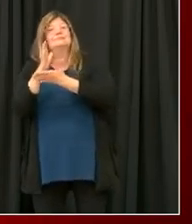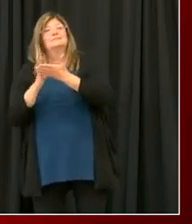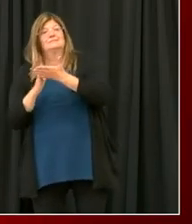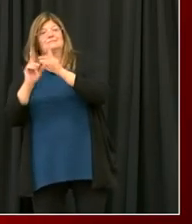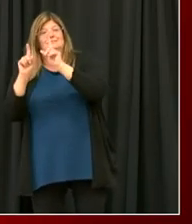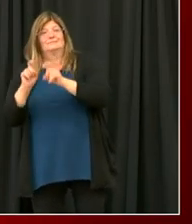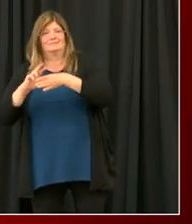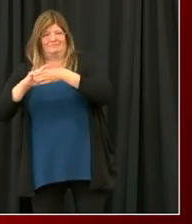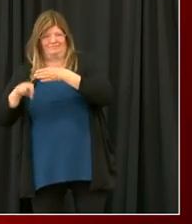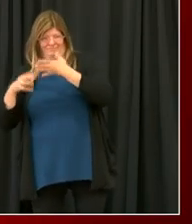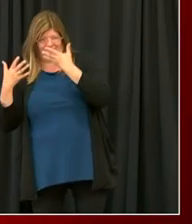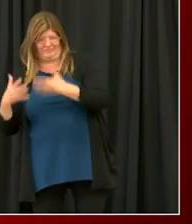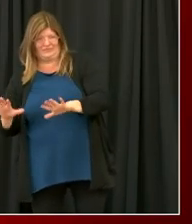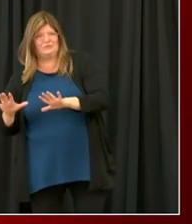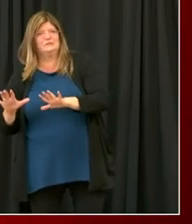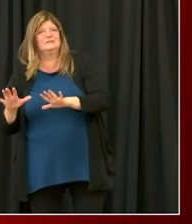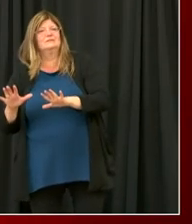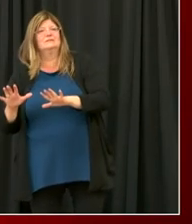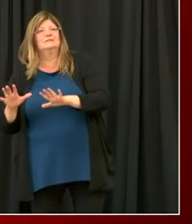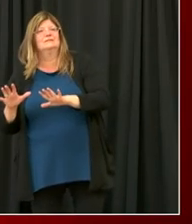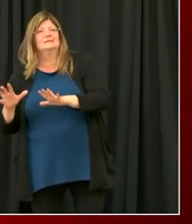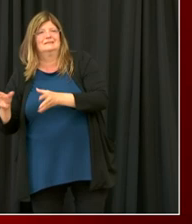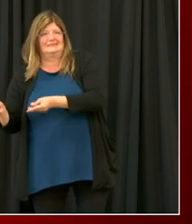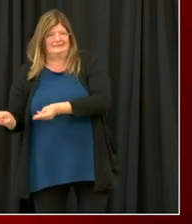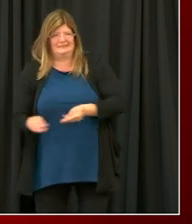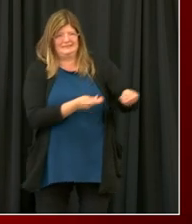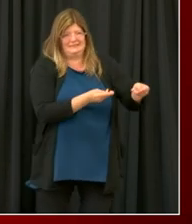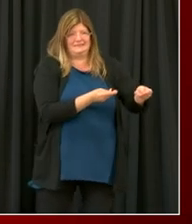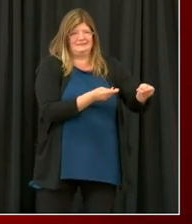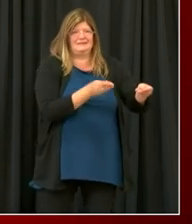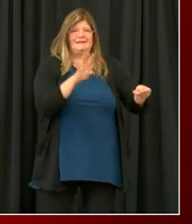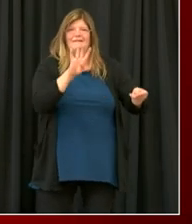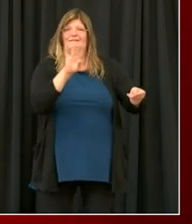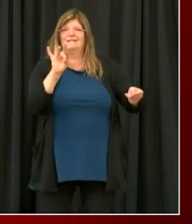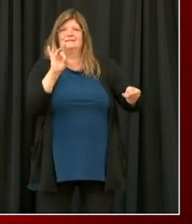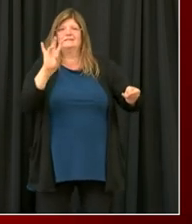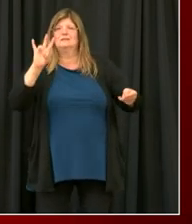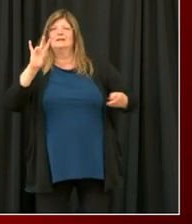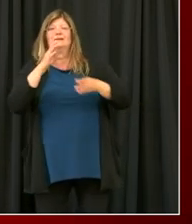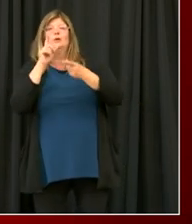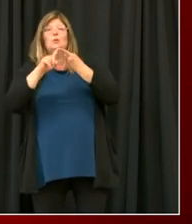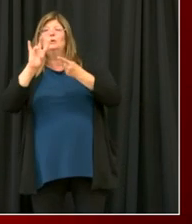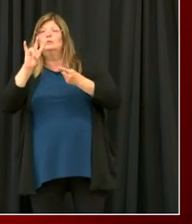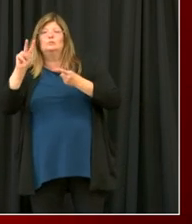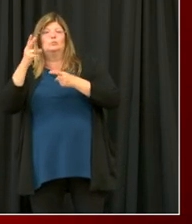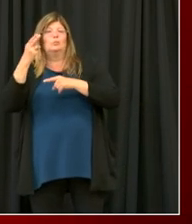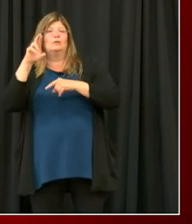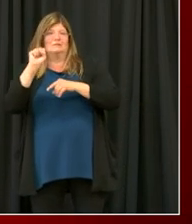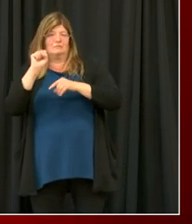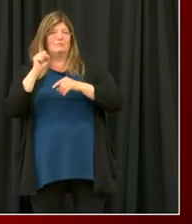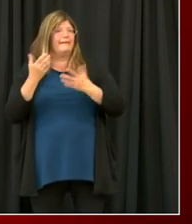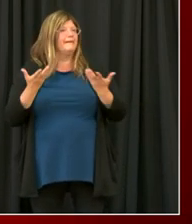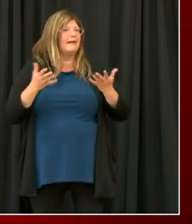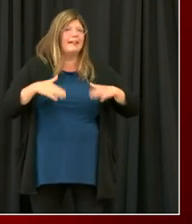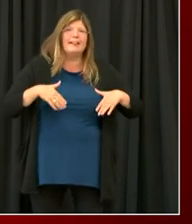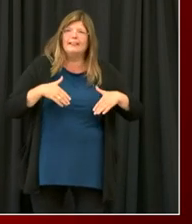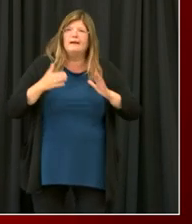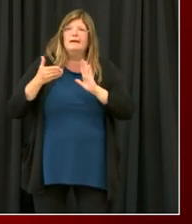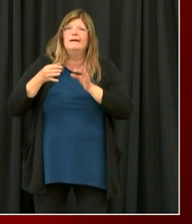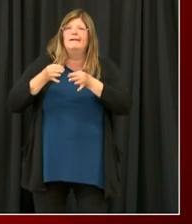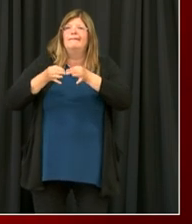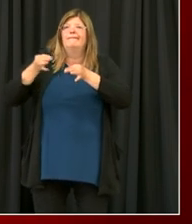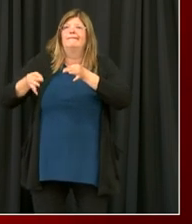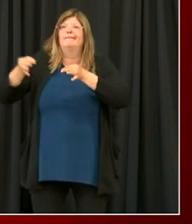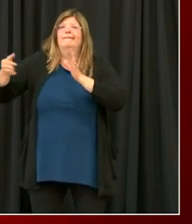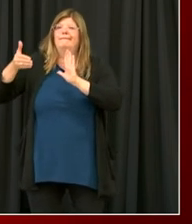turn around anywhere from 48 to 72 hours, or it could be longer depending on how many tests were still in the